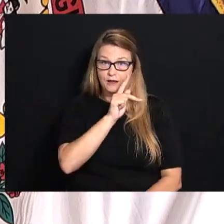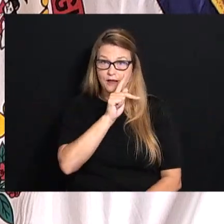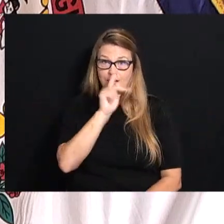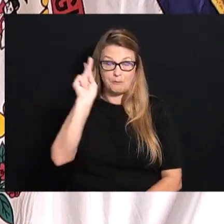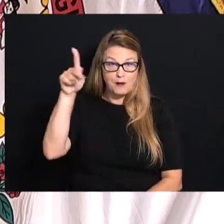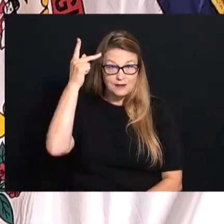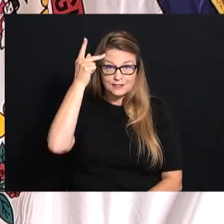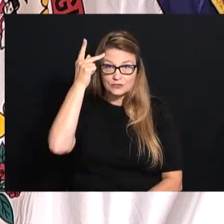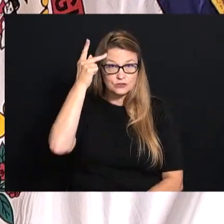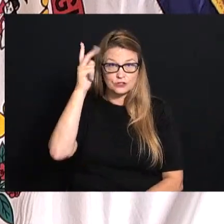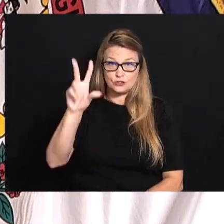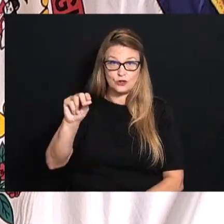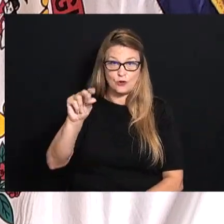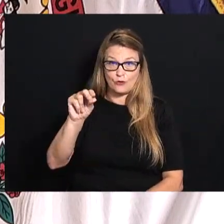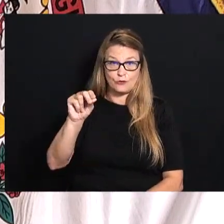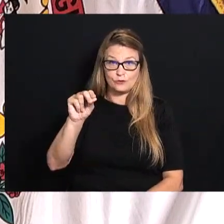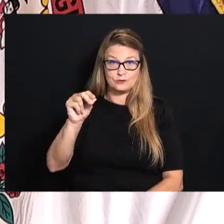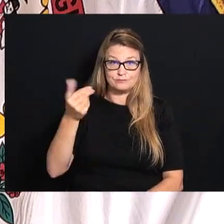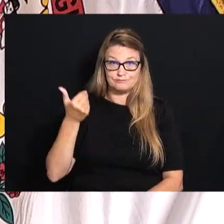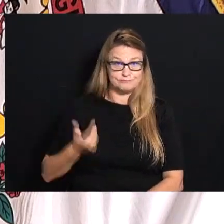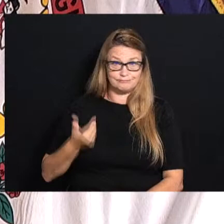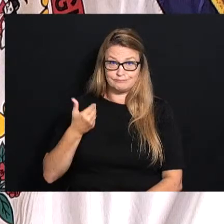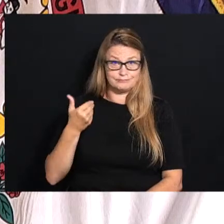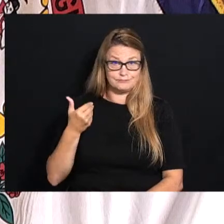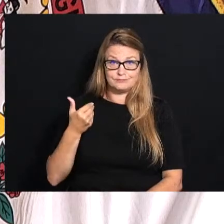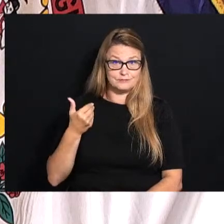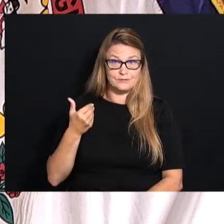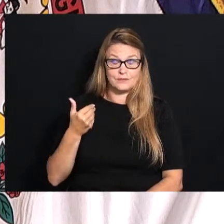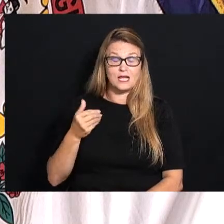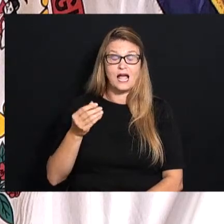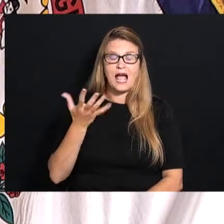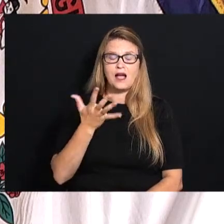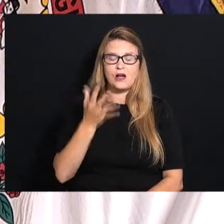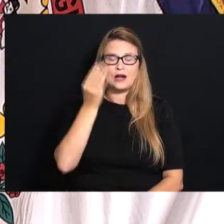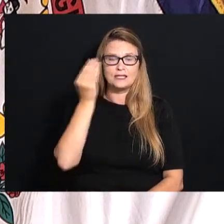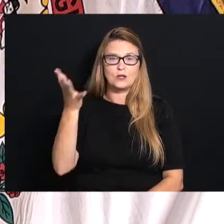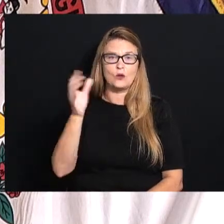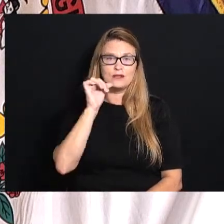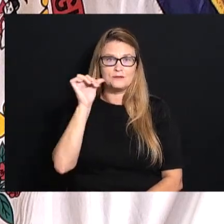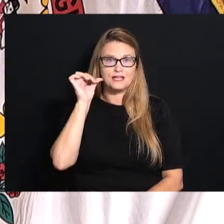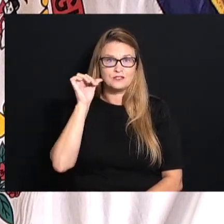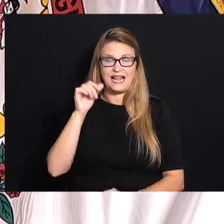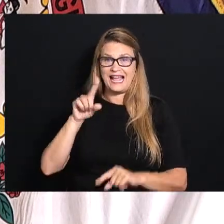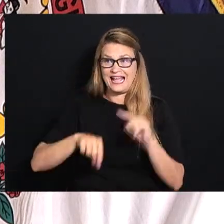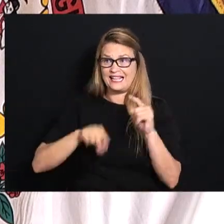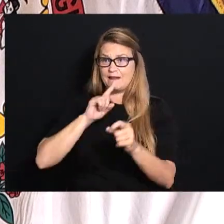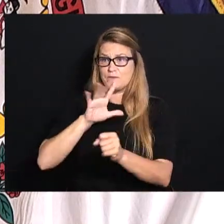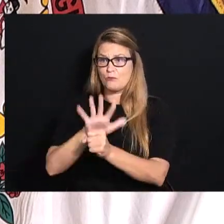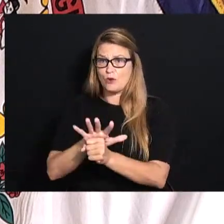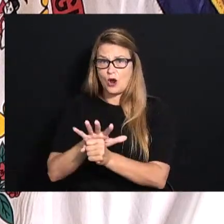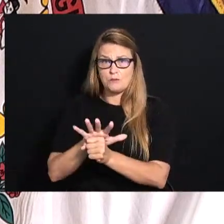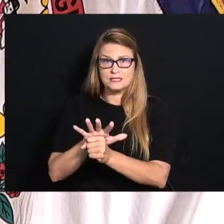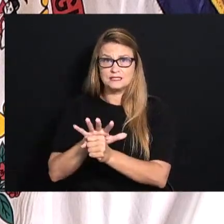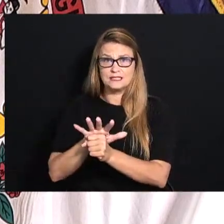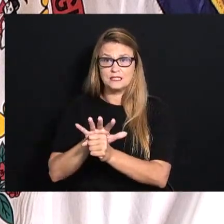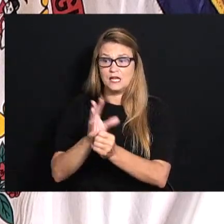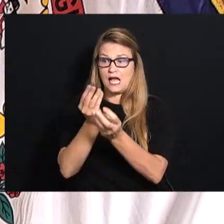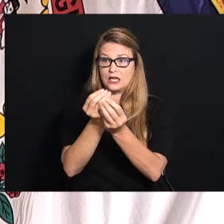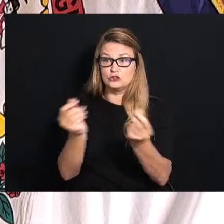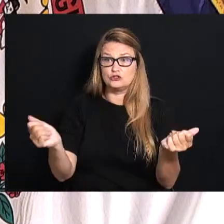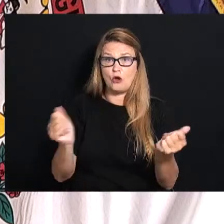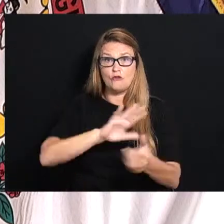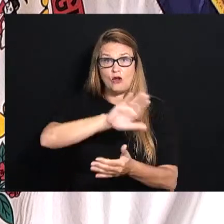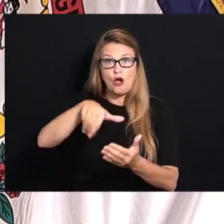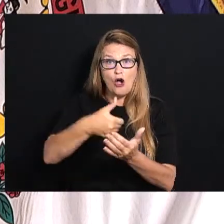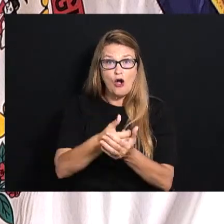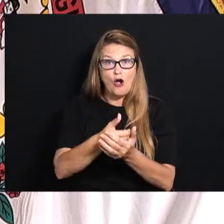that. I told them this yesterday. I can't promise that I'll absolutely be able to solve all their problems,